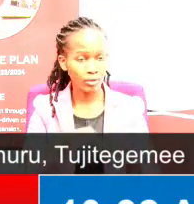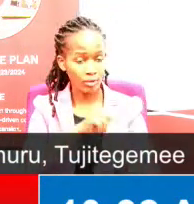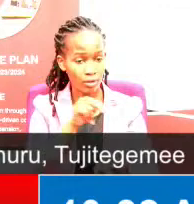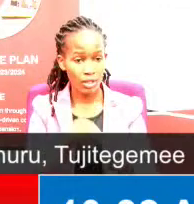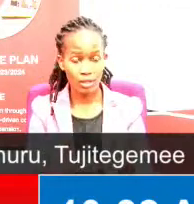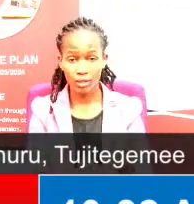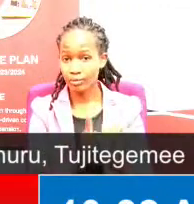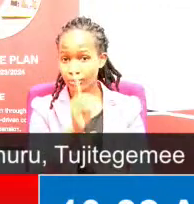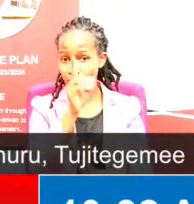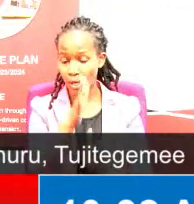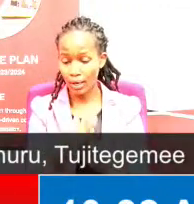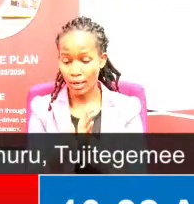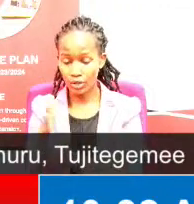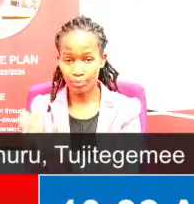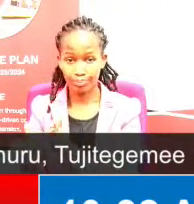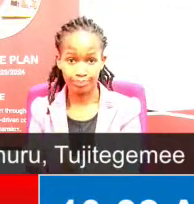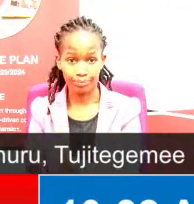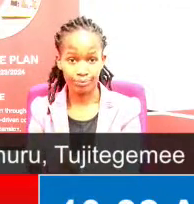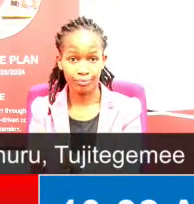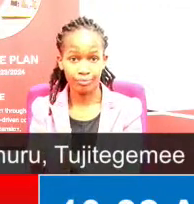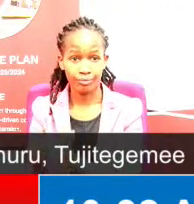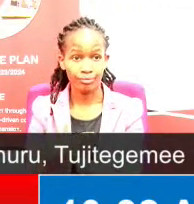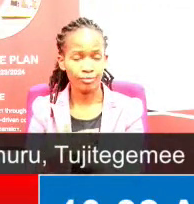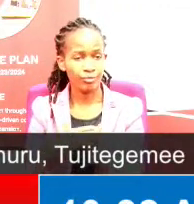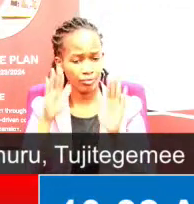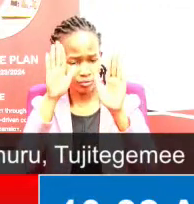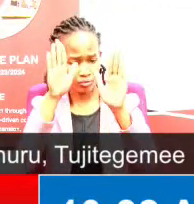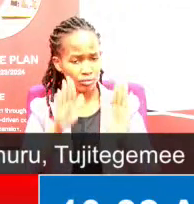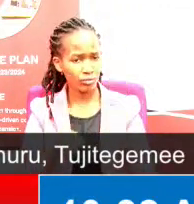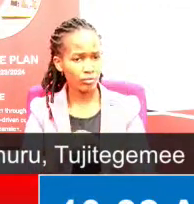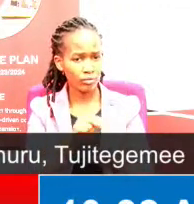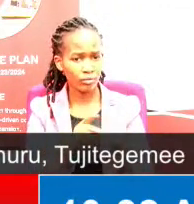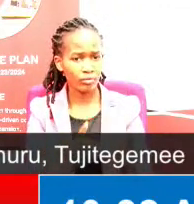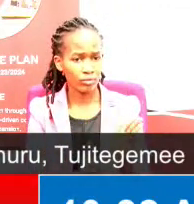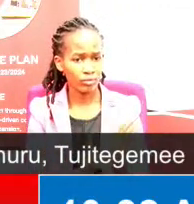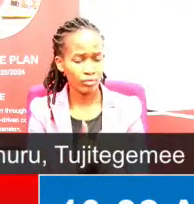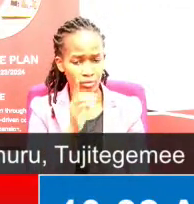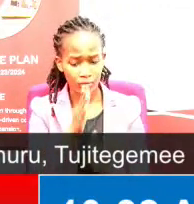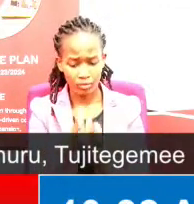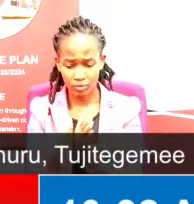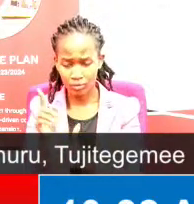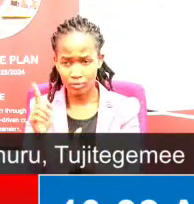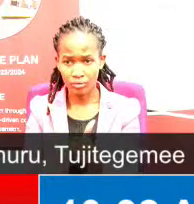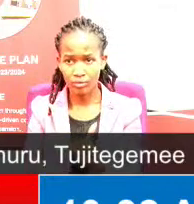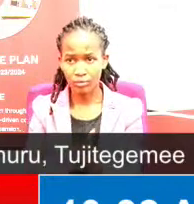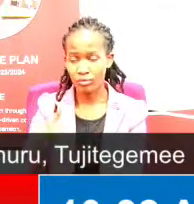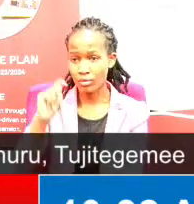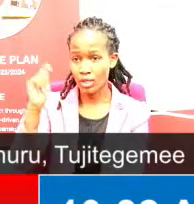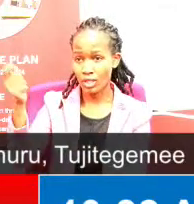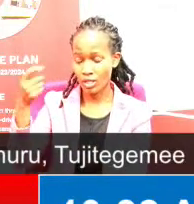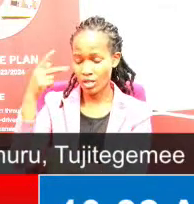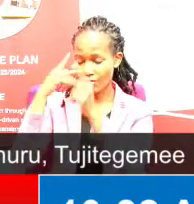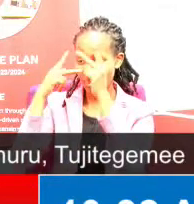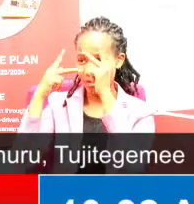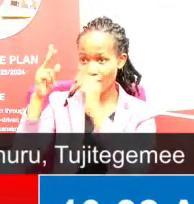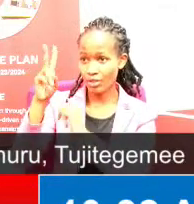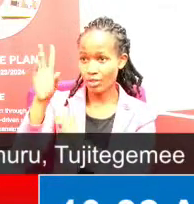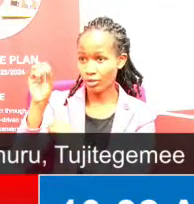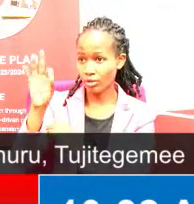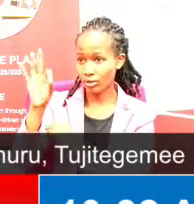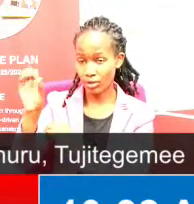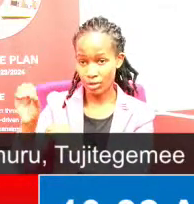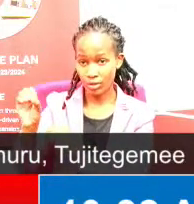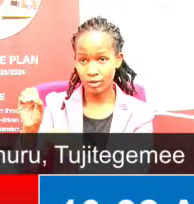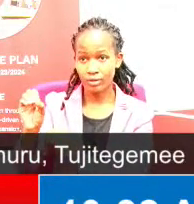national development plans. Our key national development plans are the Kenya Vision 2030, the